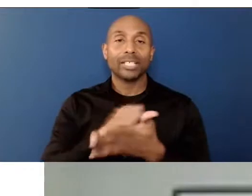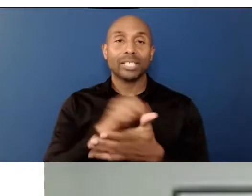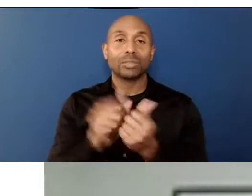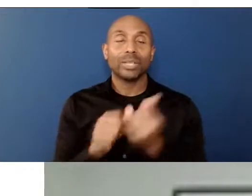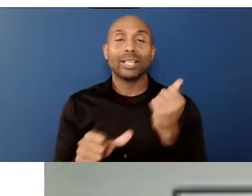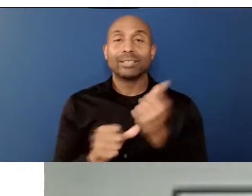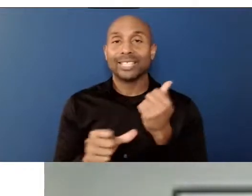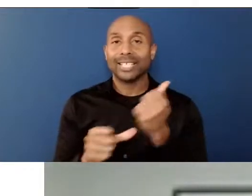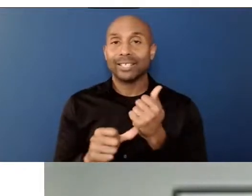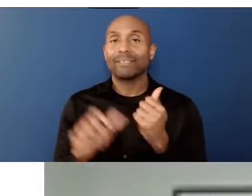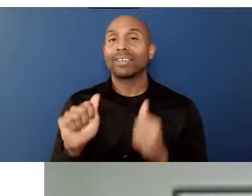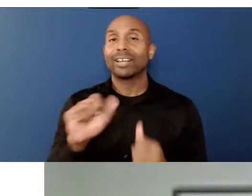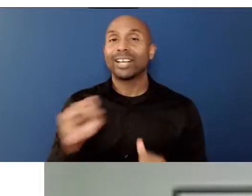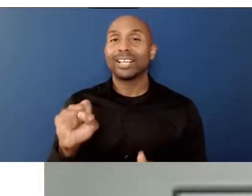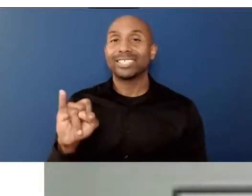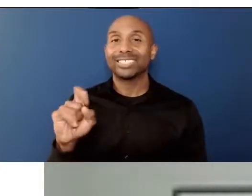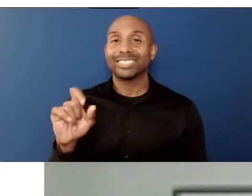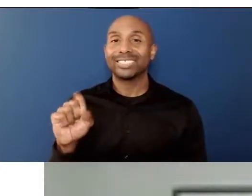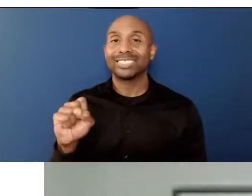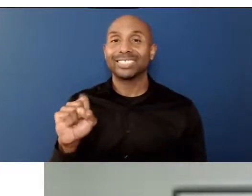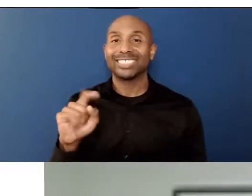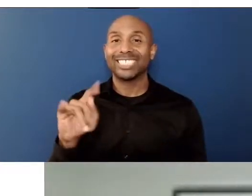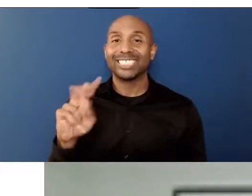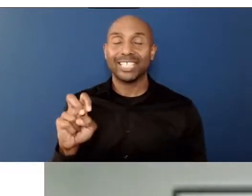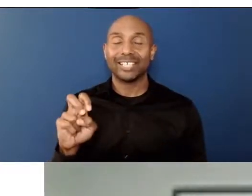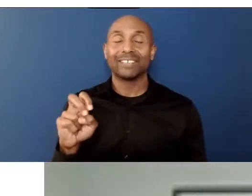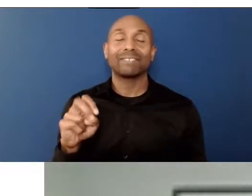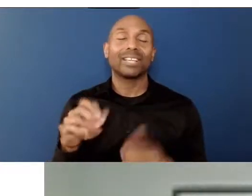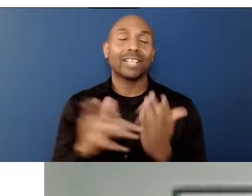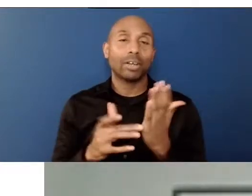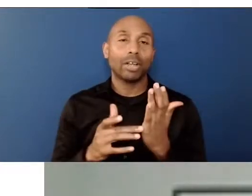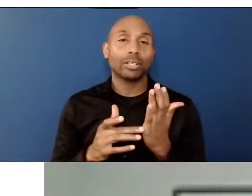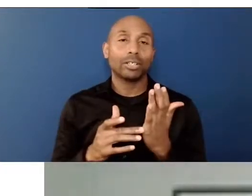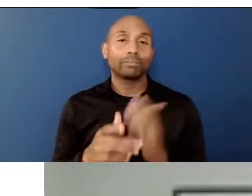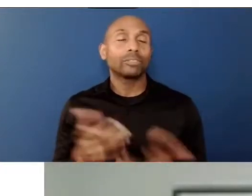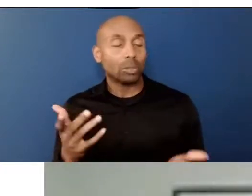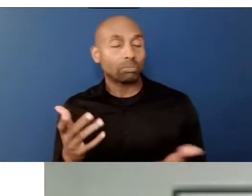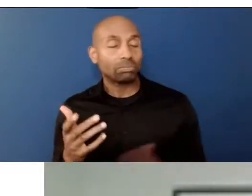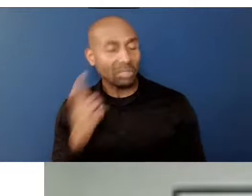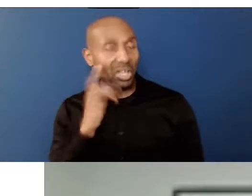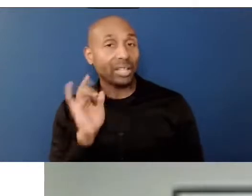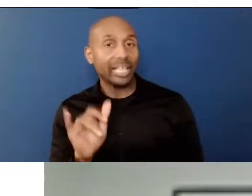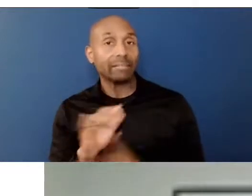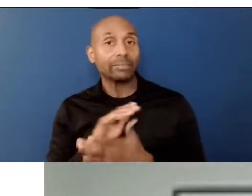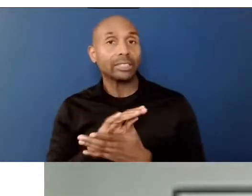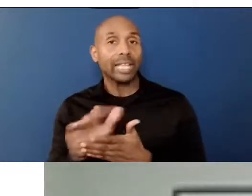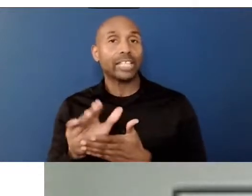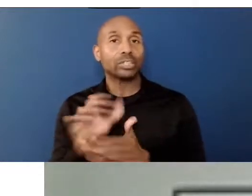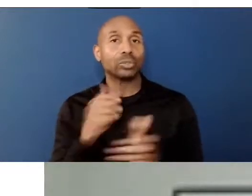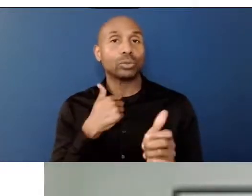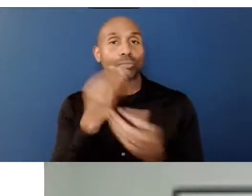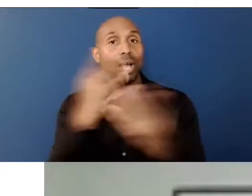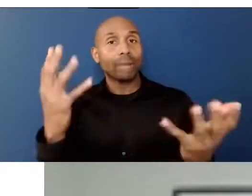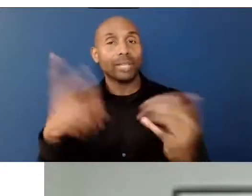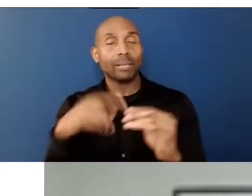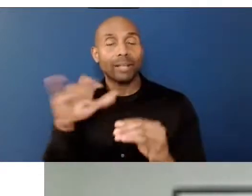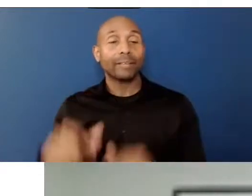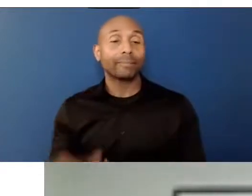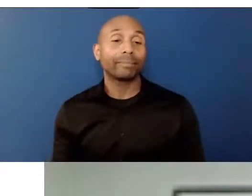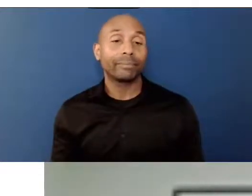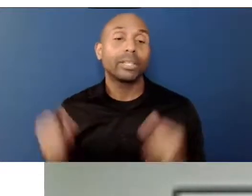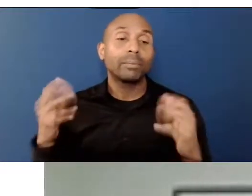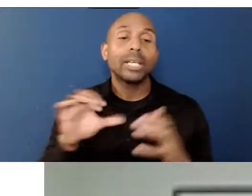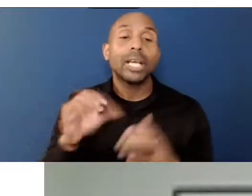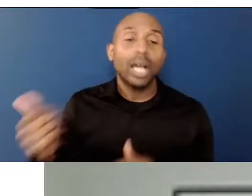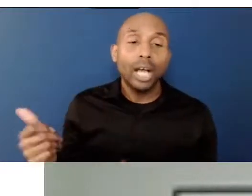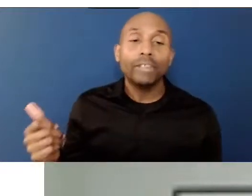was a nice thing to share too. But there are many other prescribed public sector bodies that